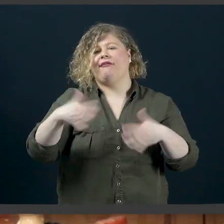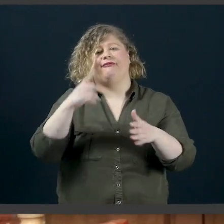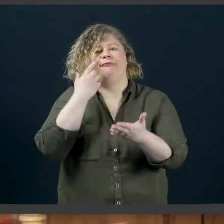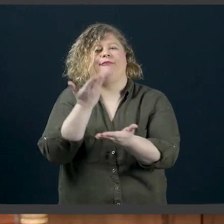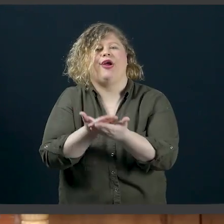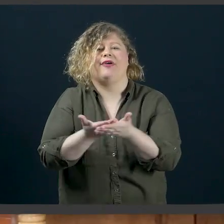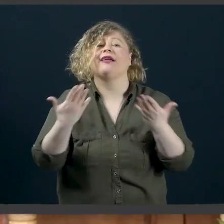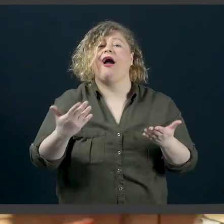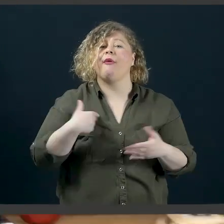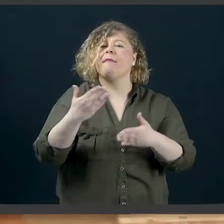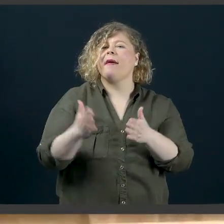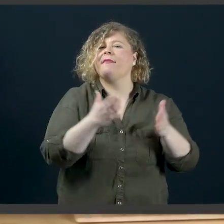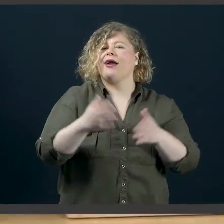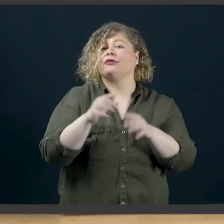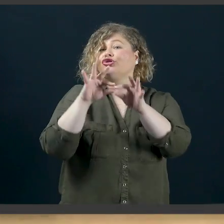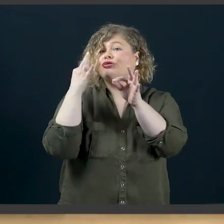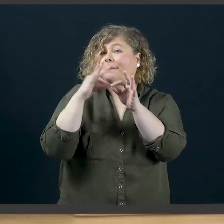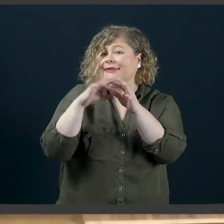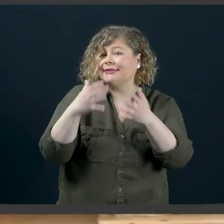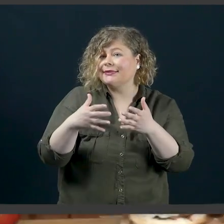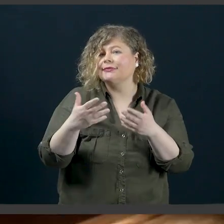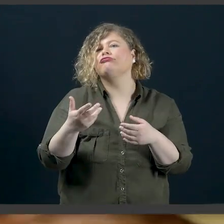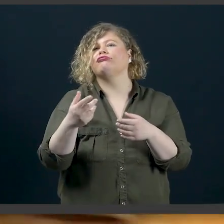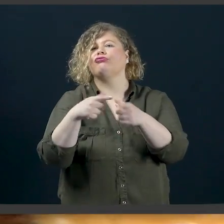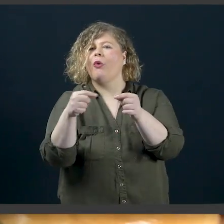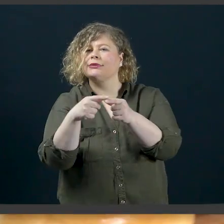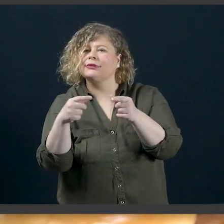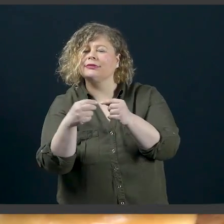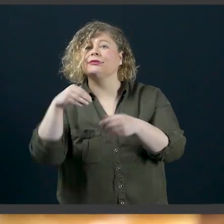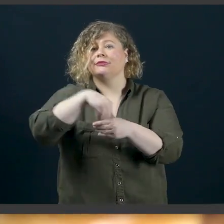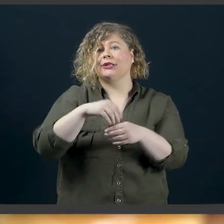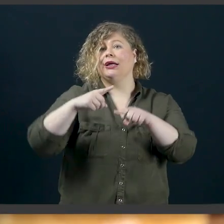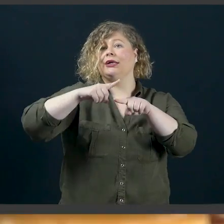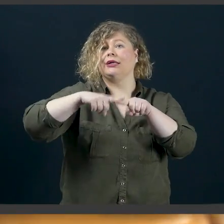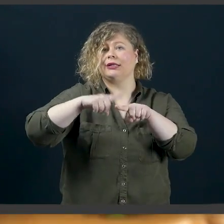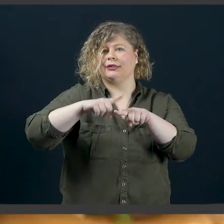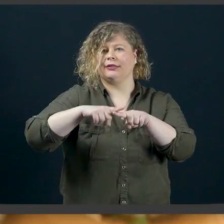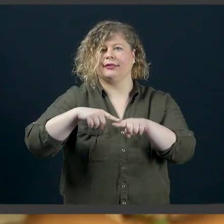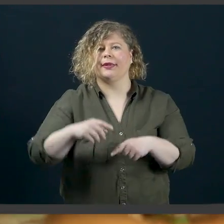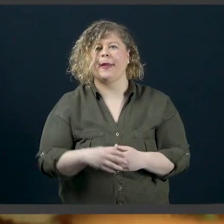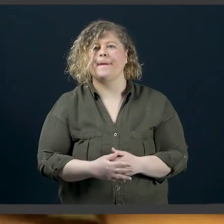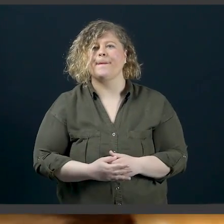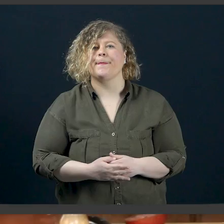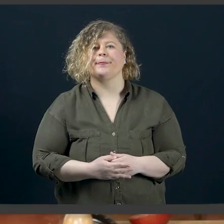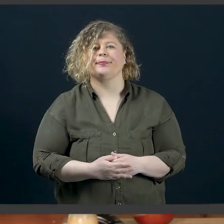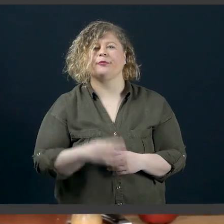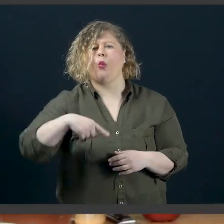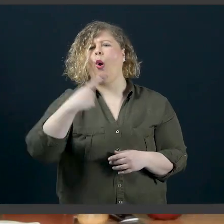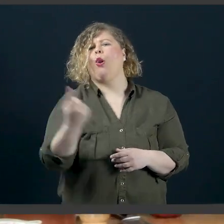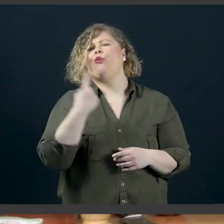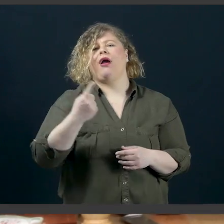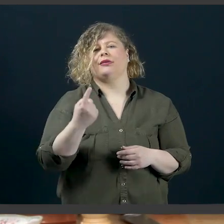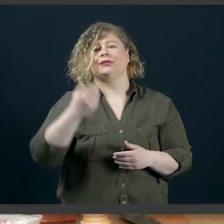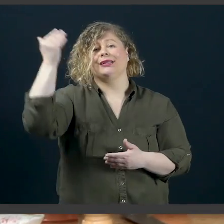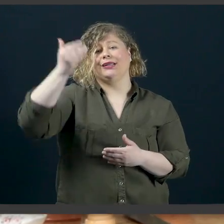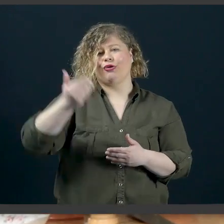I have proven it. Now, I prepared some chips, some wedges. In Greece, we always